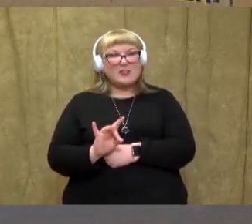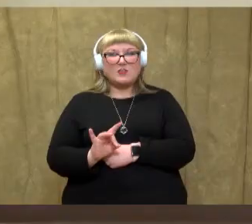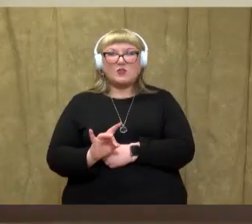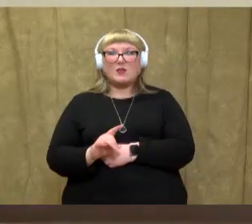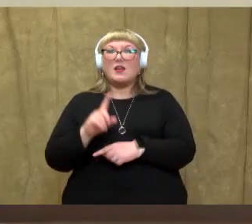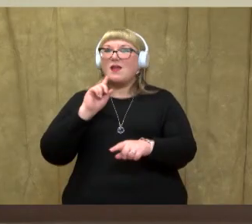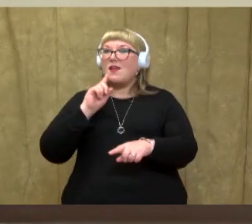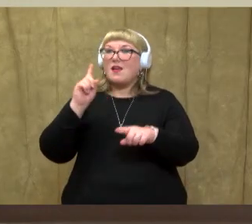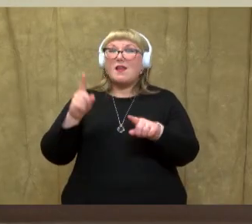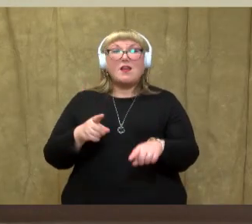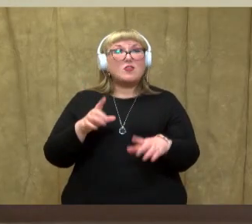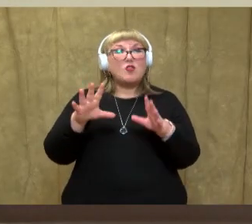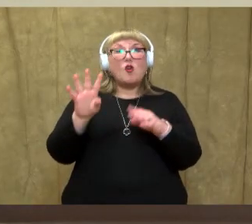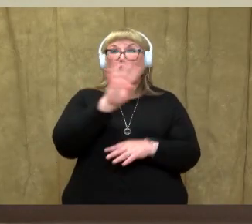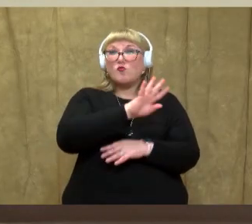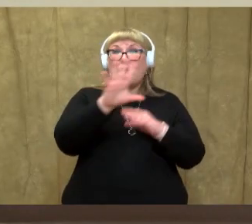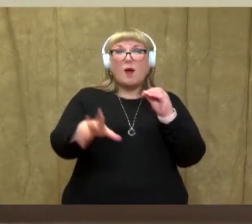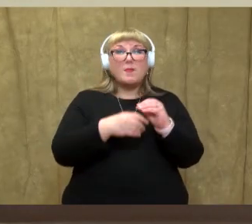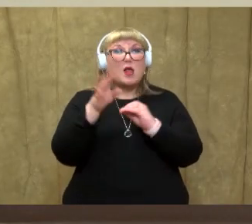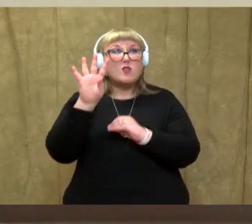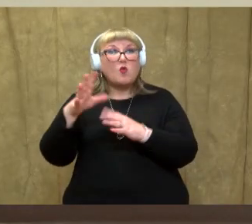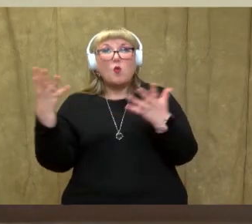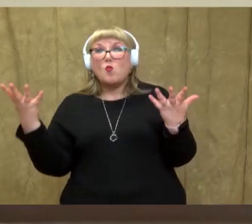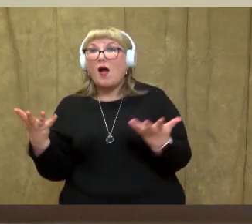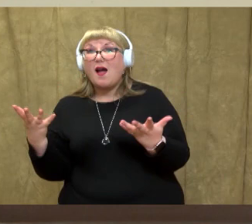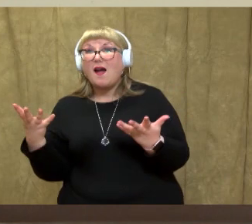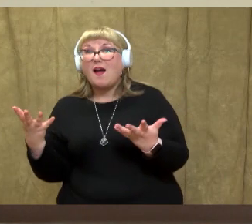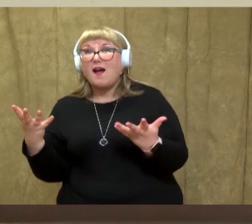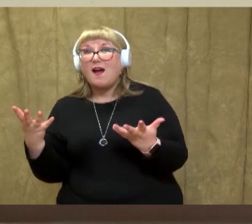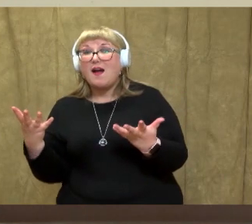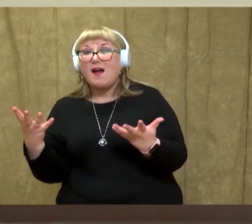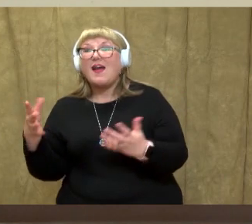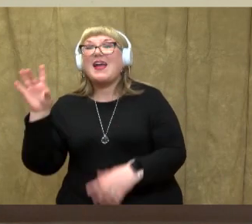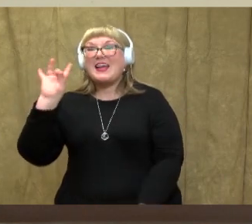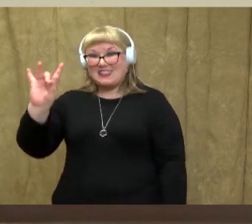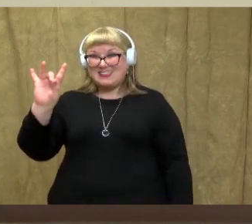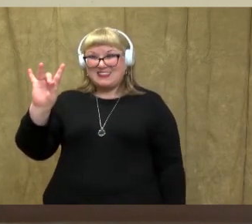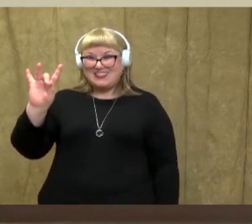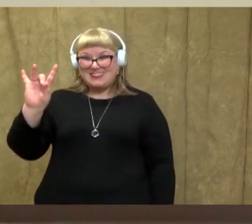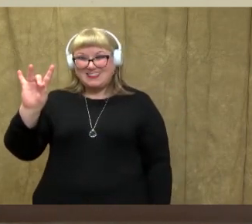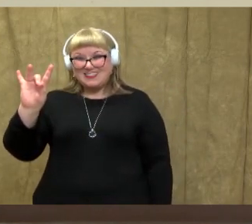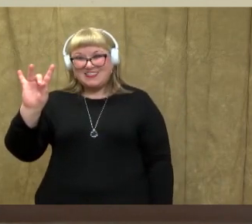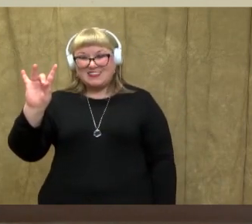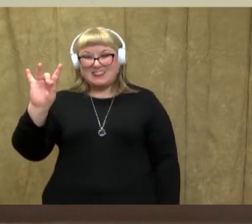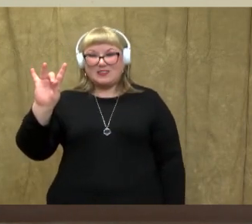our answer to 4 plus 4, let's write it in there, is 8.